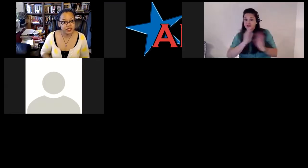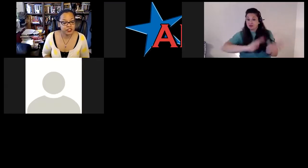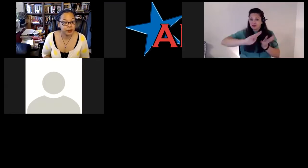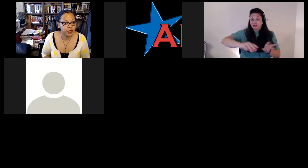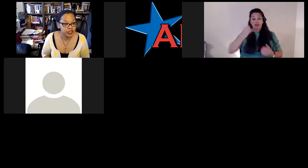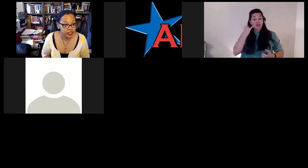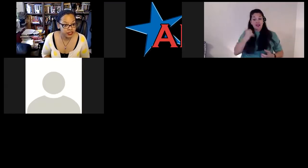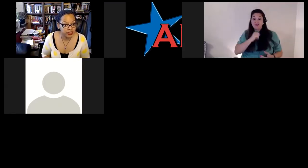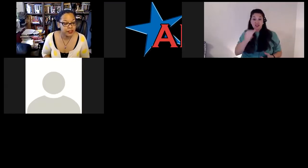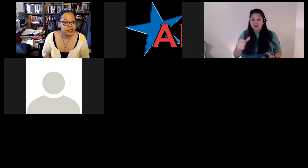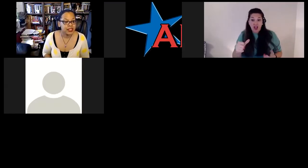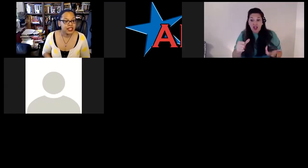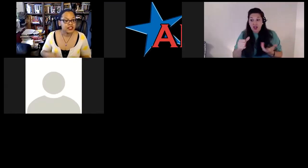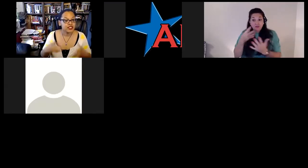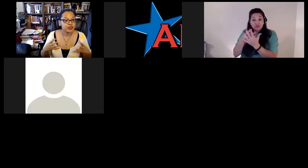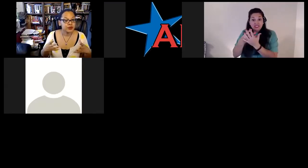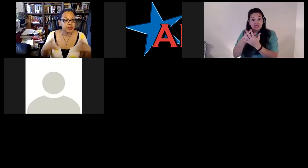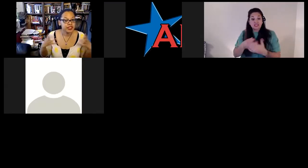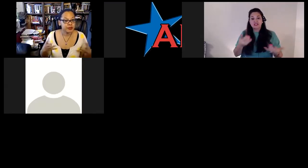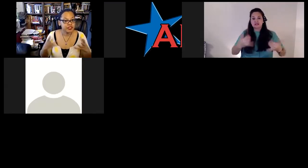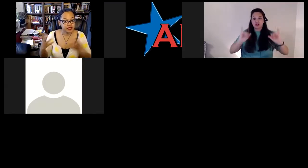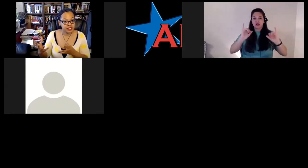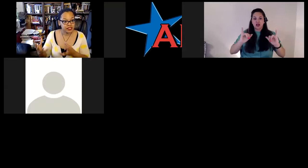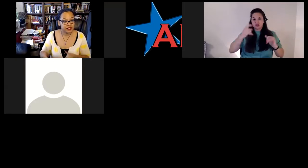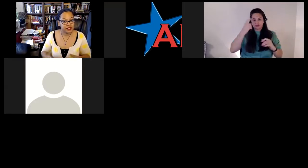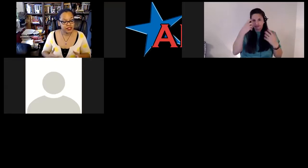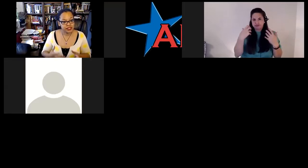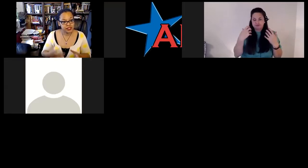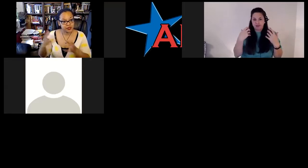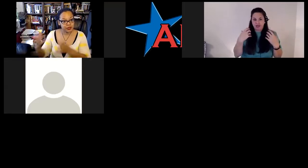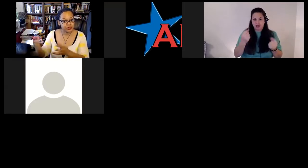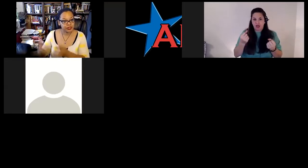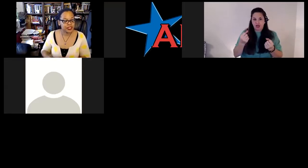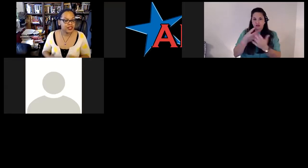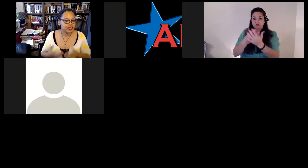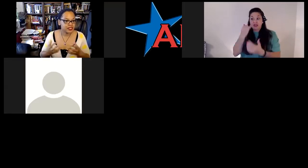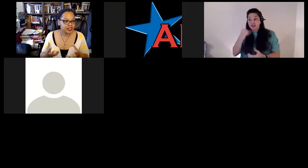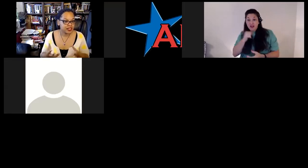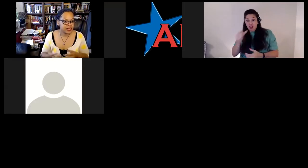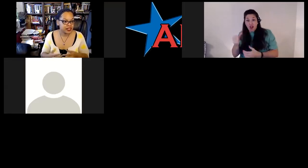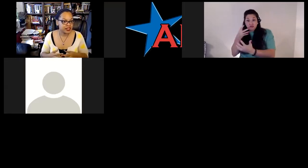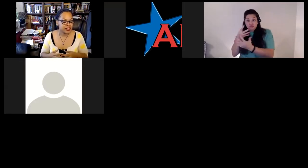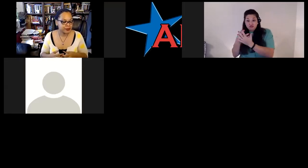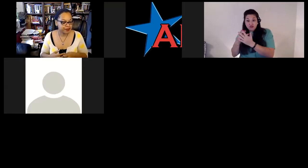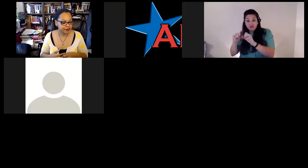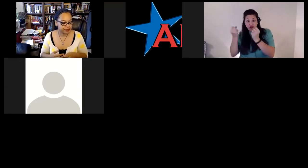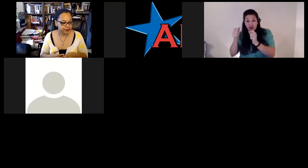criminalization, it's pathologizing. And so Black and Brown students, if they're not seen as criminals, they're seen as